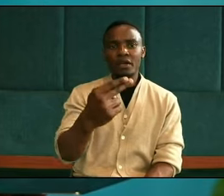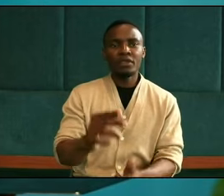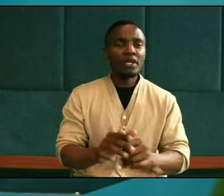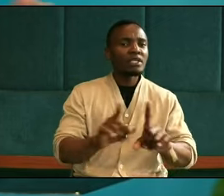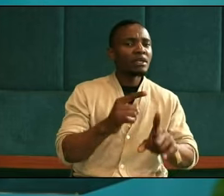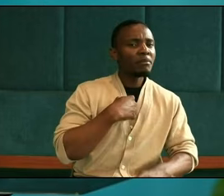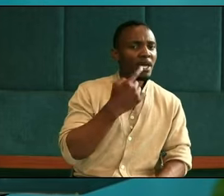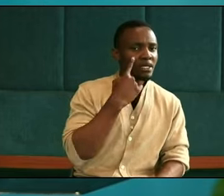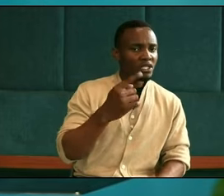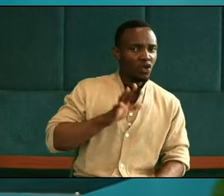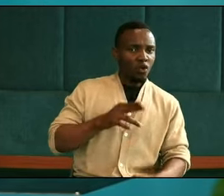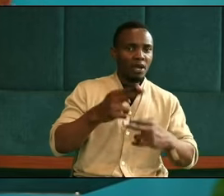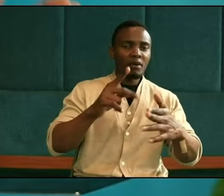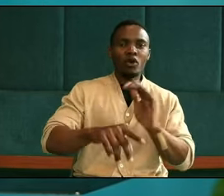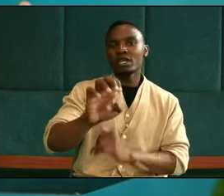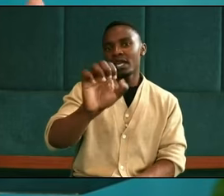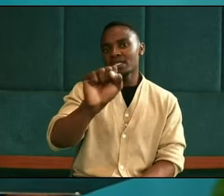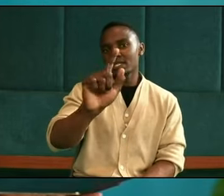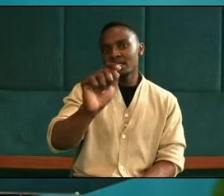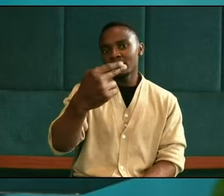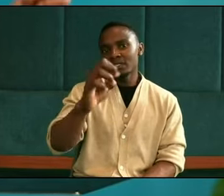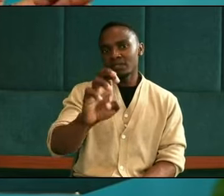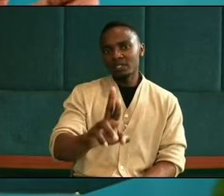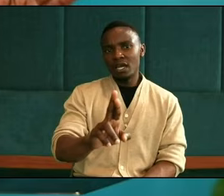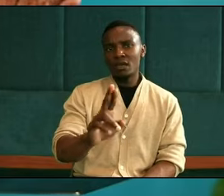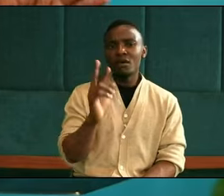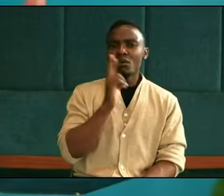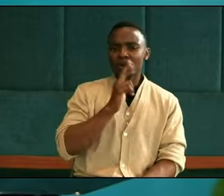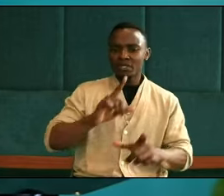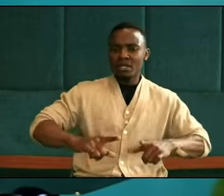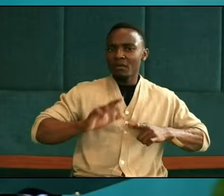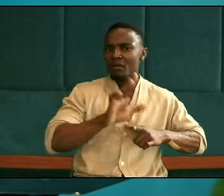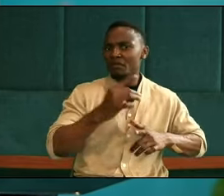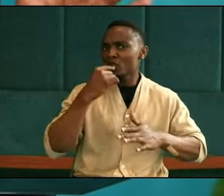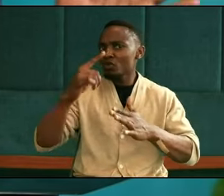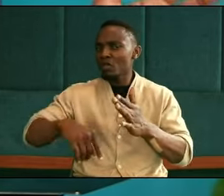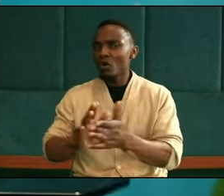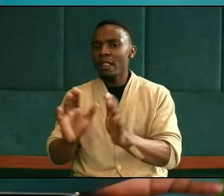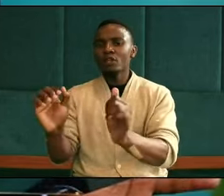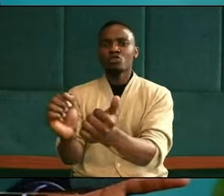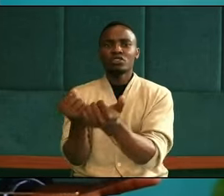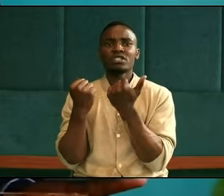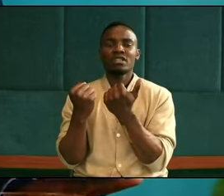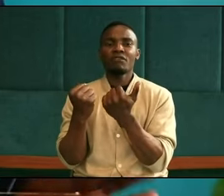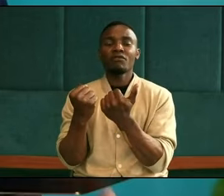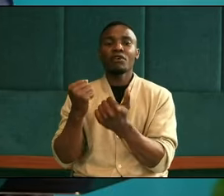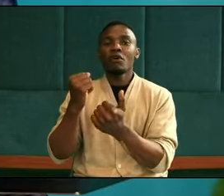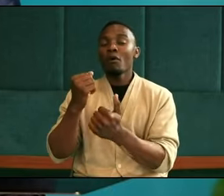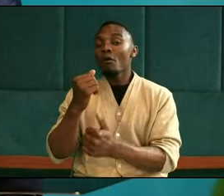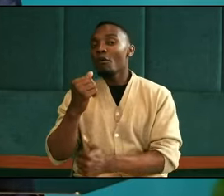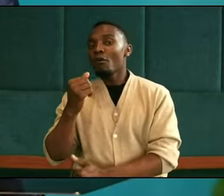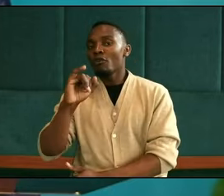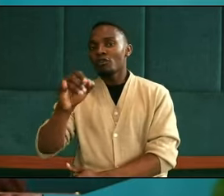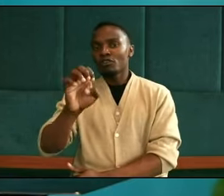Esther standing out at a great personal risk to save the Jews from an impending genocide.